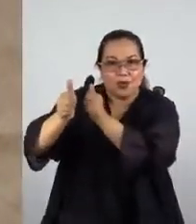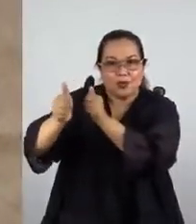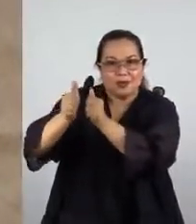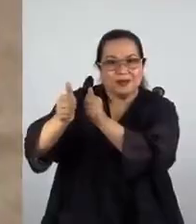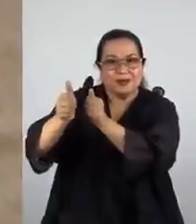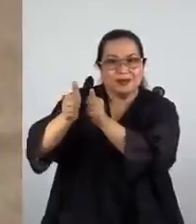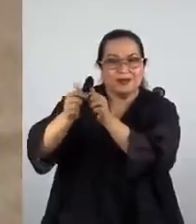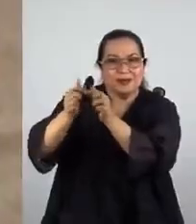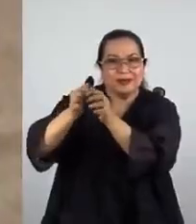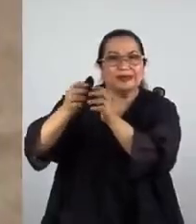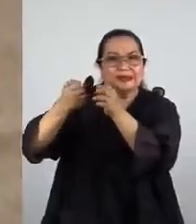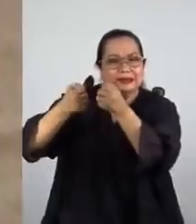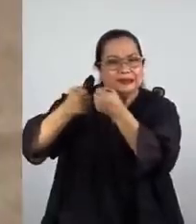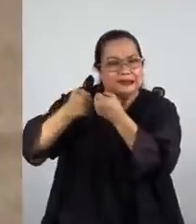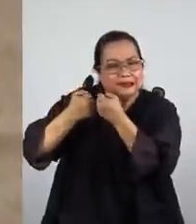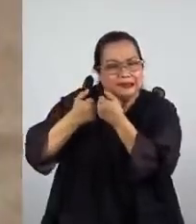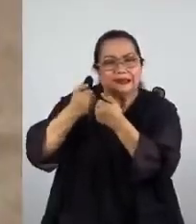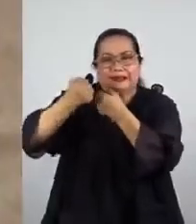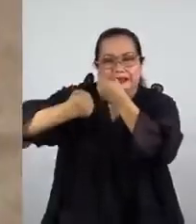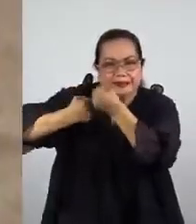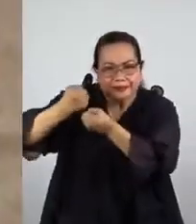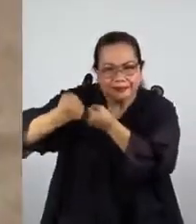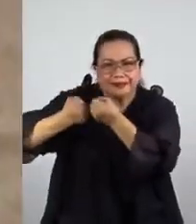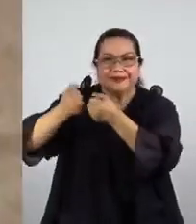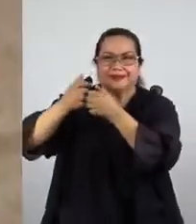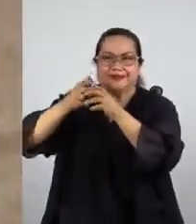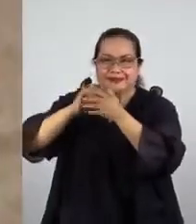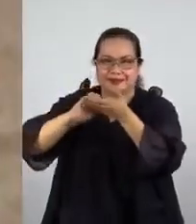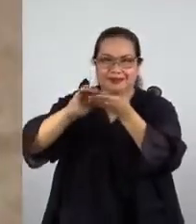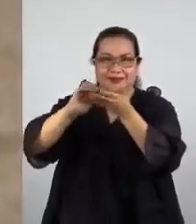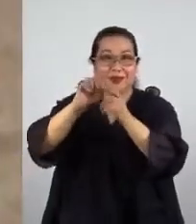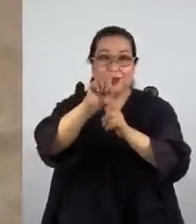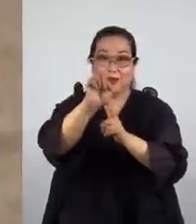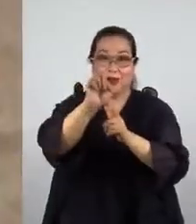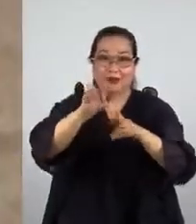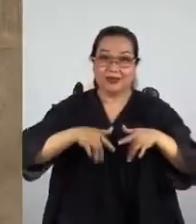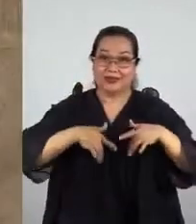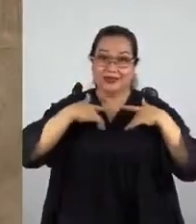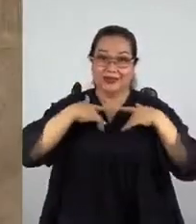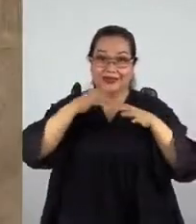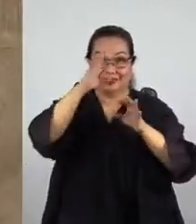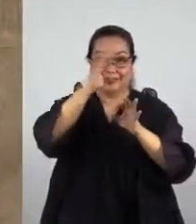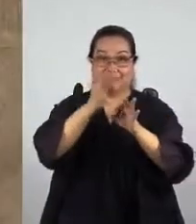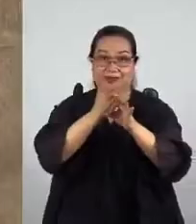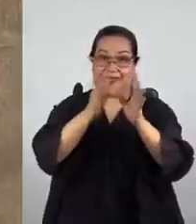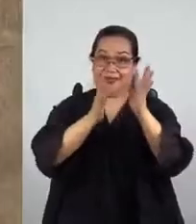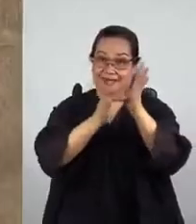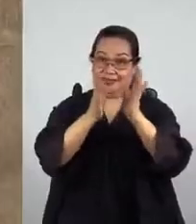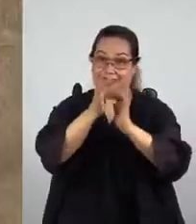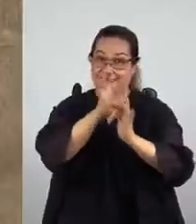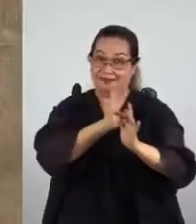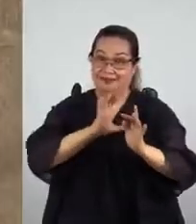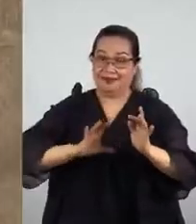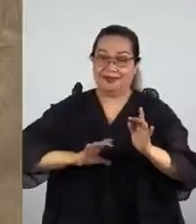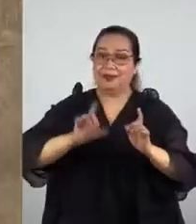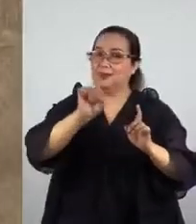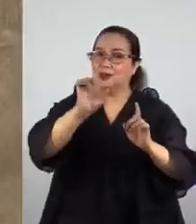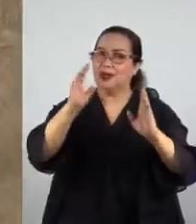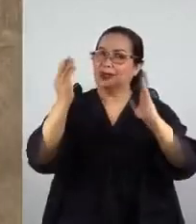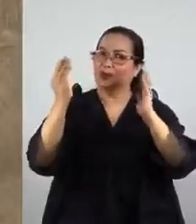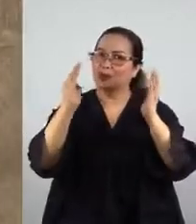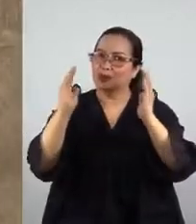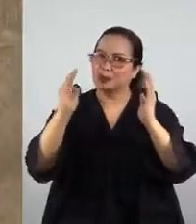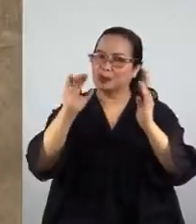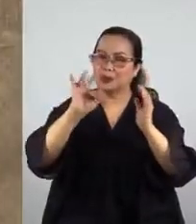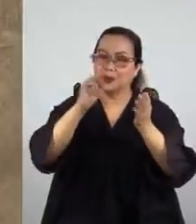a struggle, to picture what a life of faith in Christ is like. More specifically, the writer, we